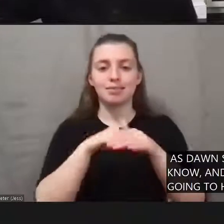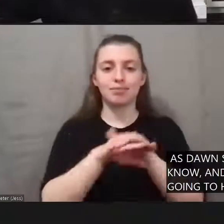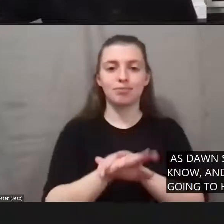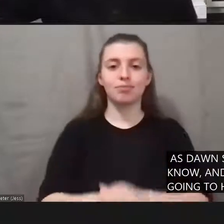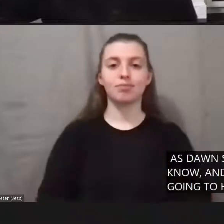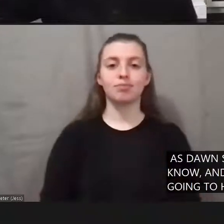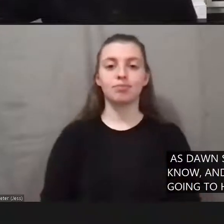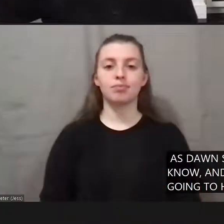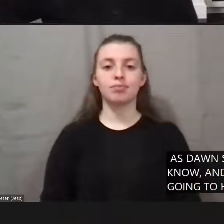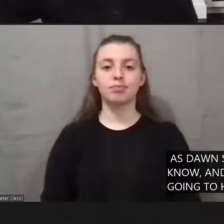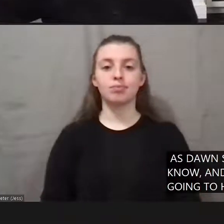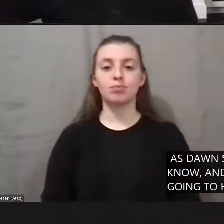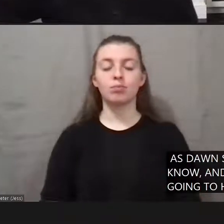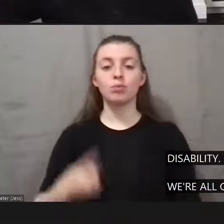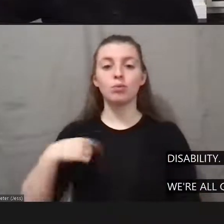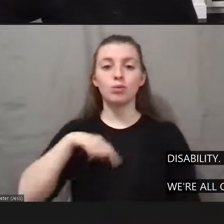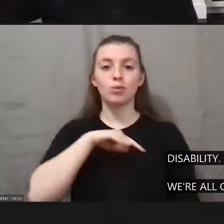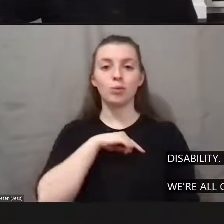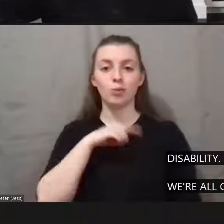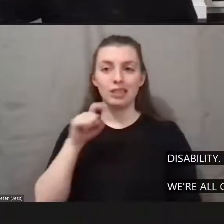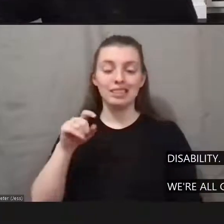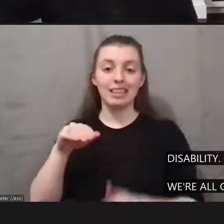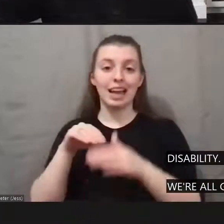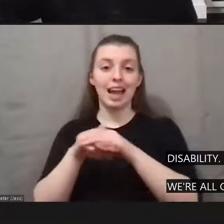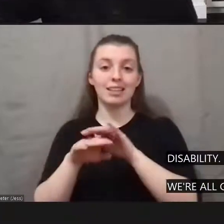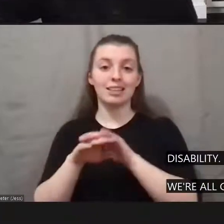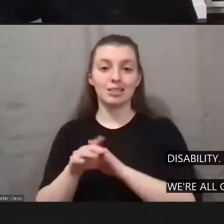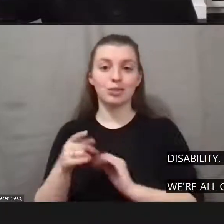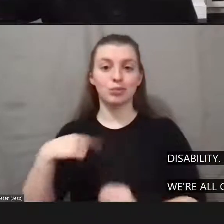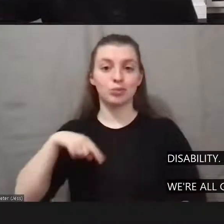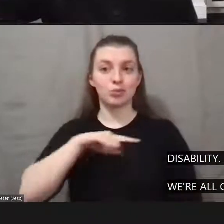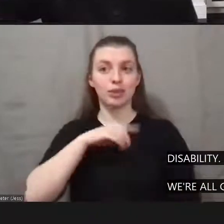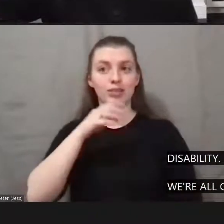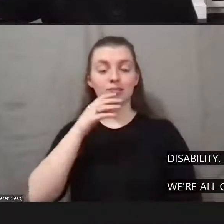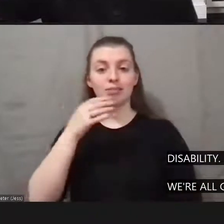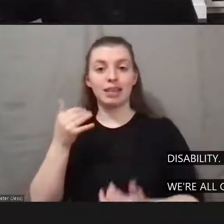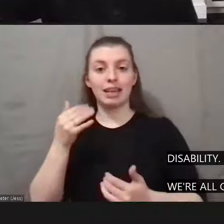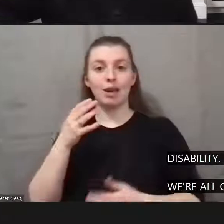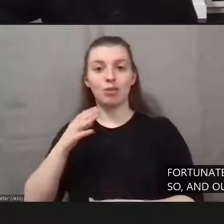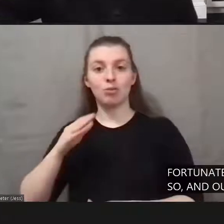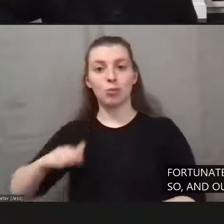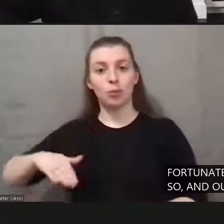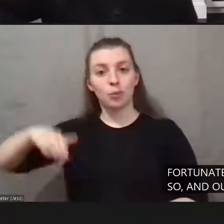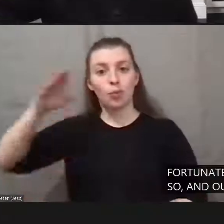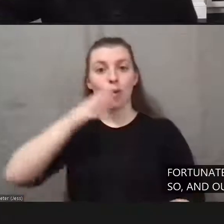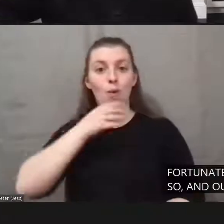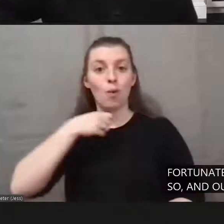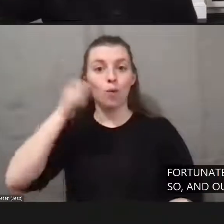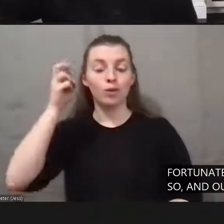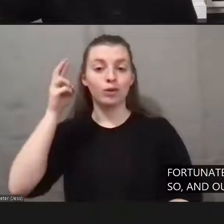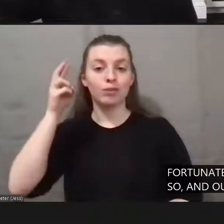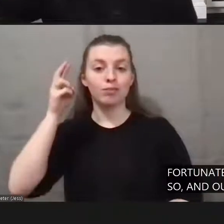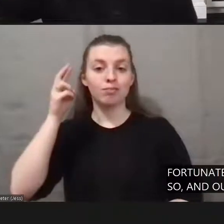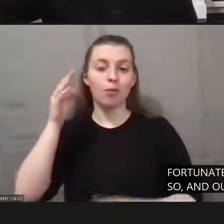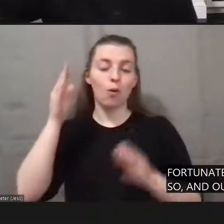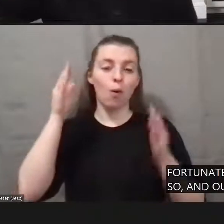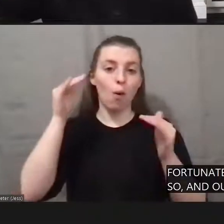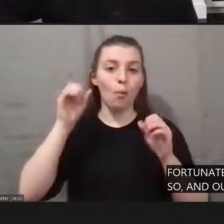to do so. And our province has the highest ratio of seniors in the entire country, right?